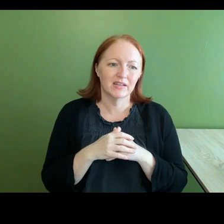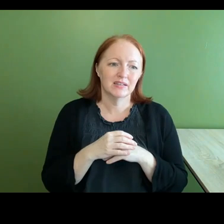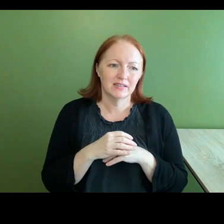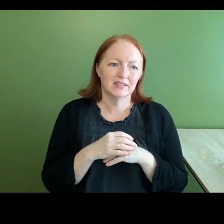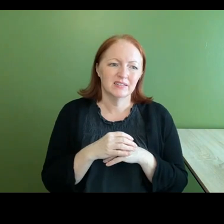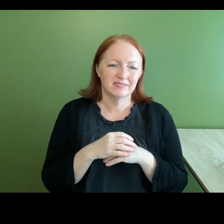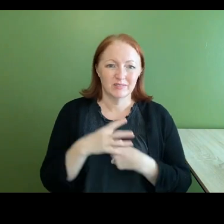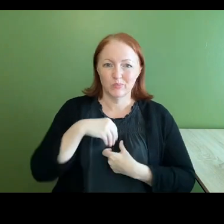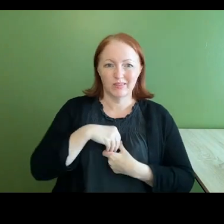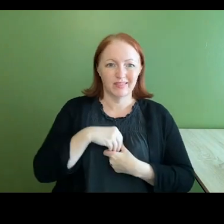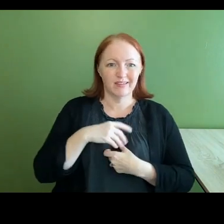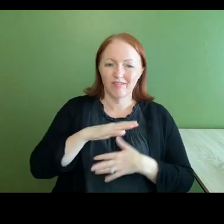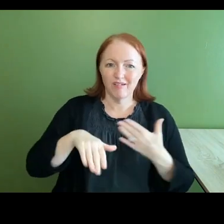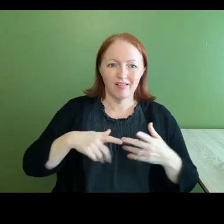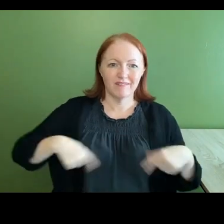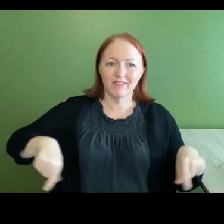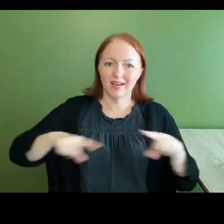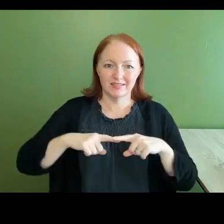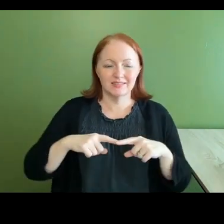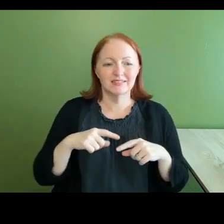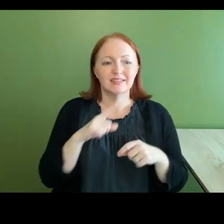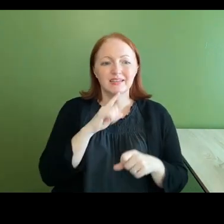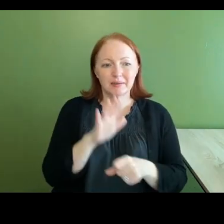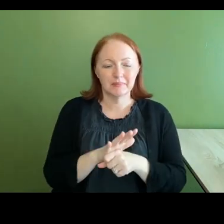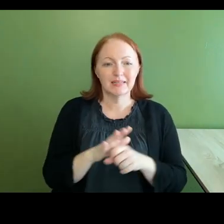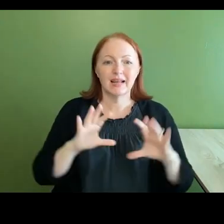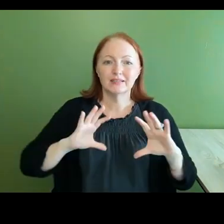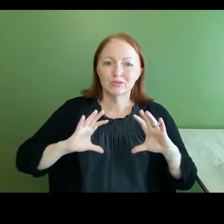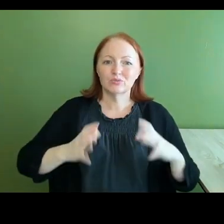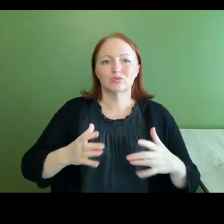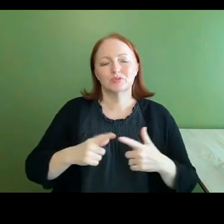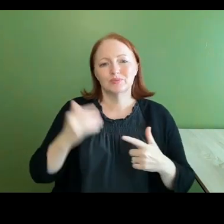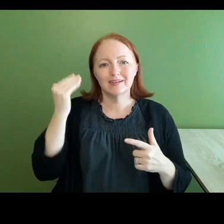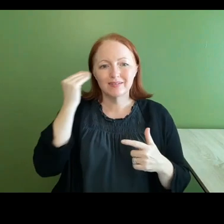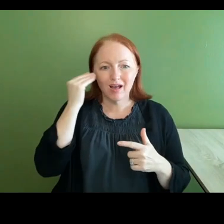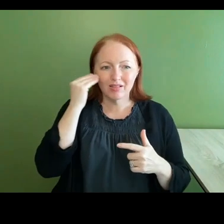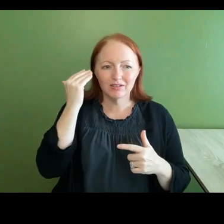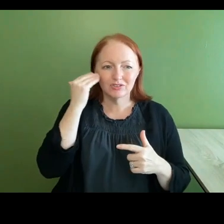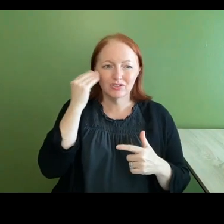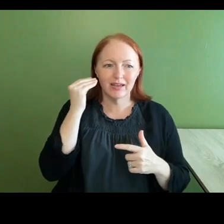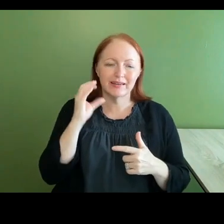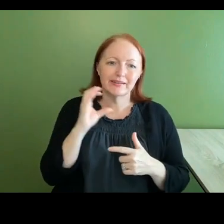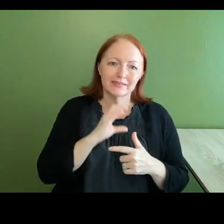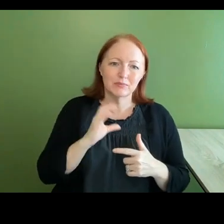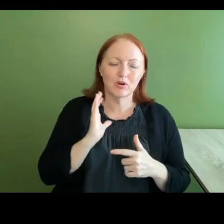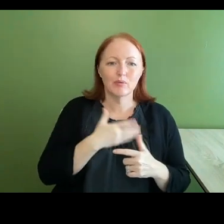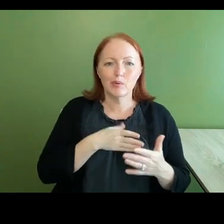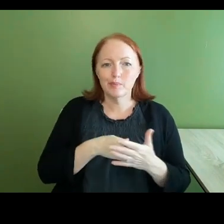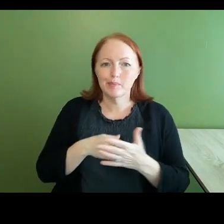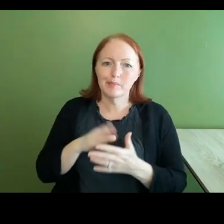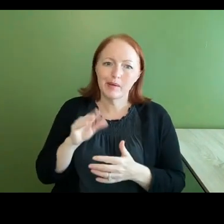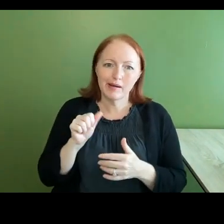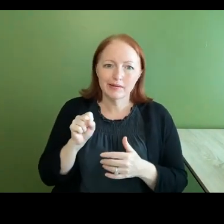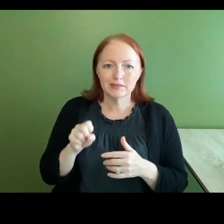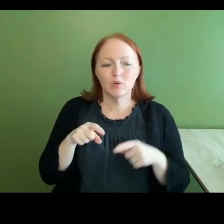within all of us. And we are committed as a group to acknowledge and explore biases while doing